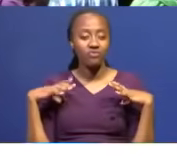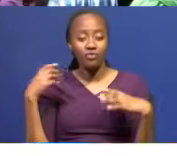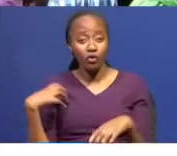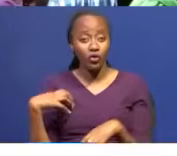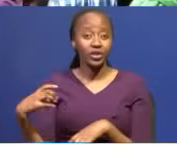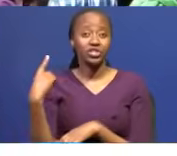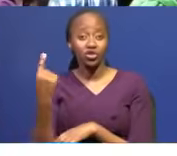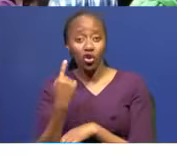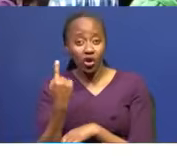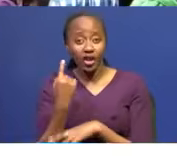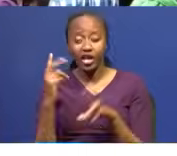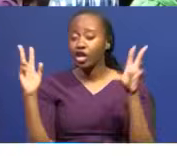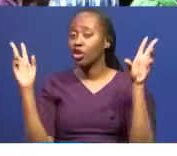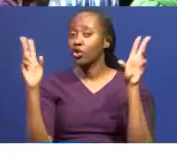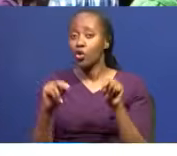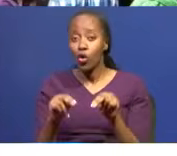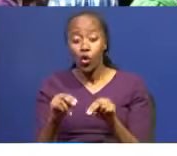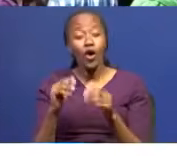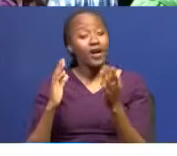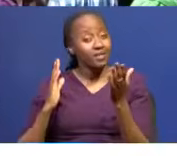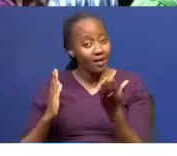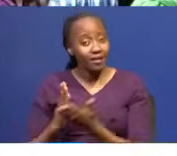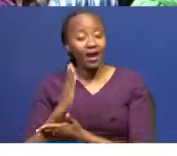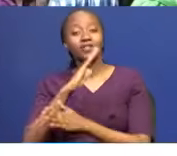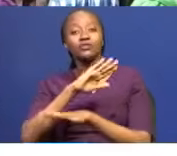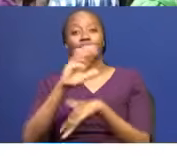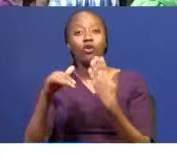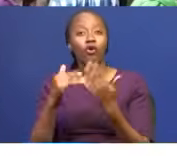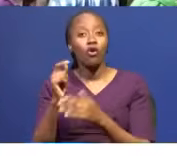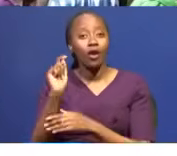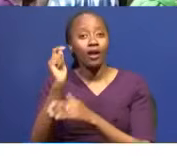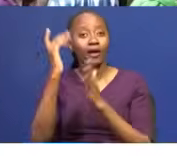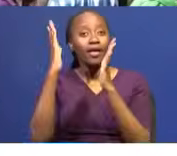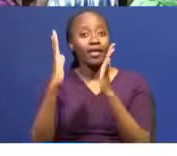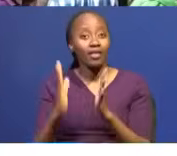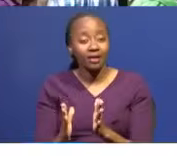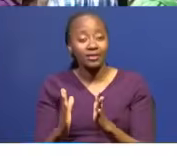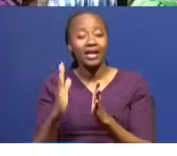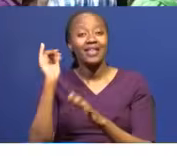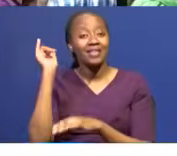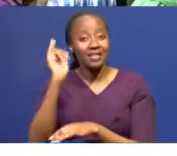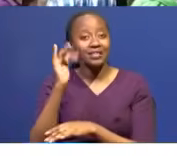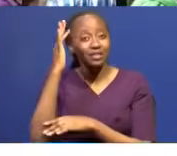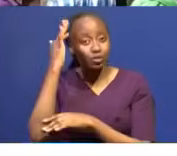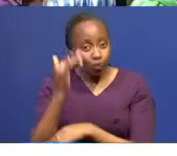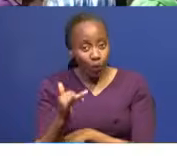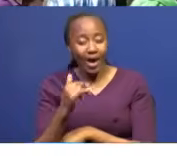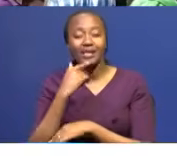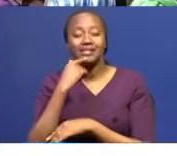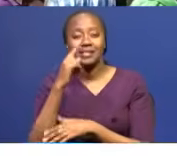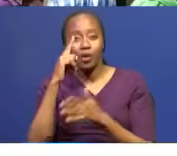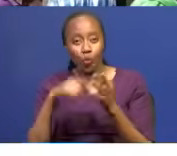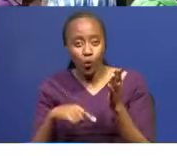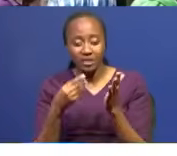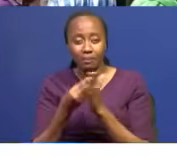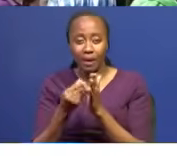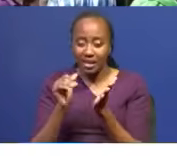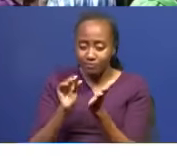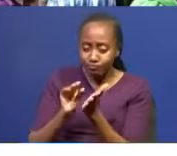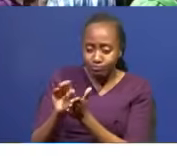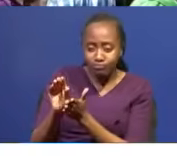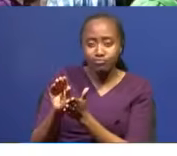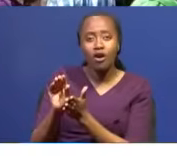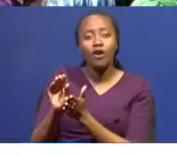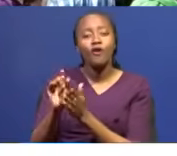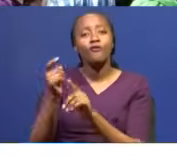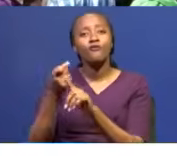matajiri. Matibabu ni haki ya kila Mkenya. Na ndio sababu hiyo tumeweka pesa ya serikali.